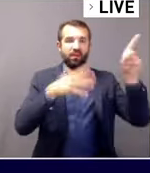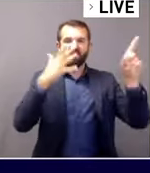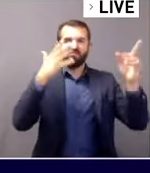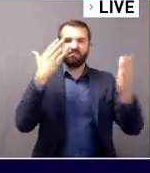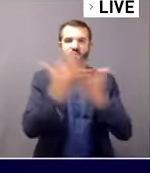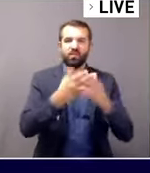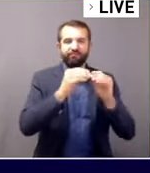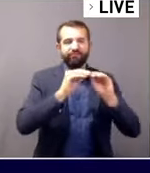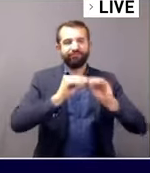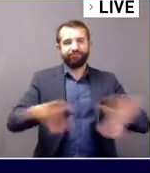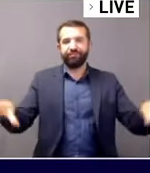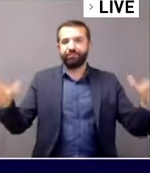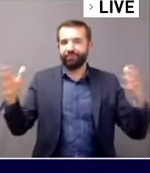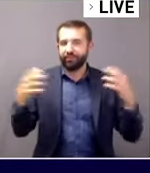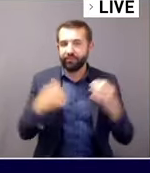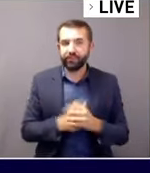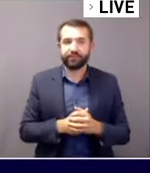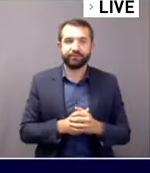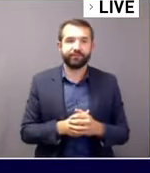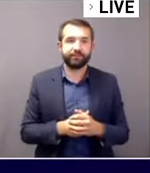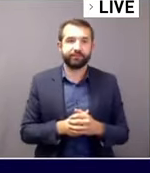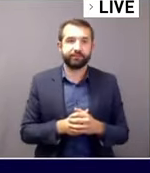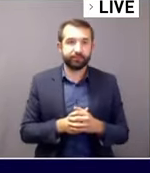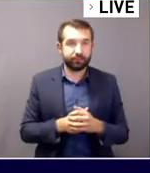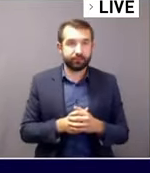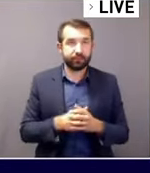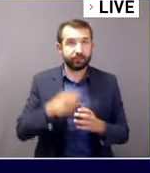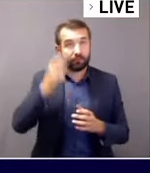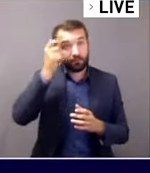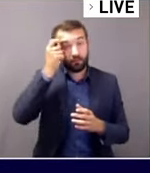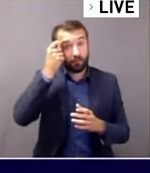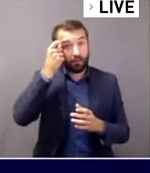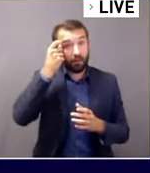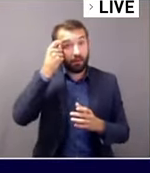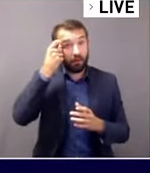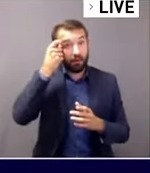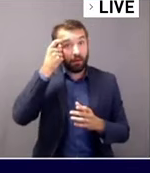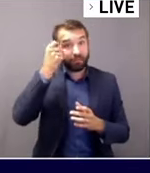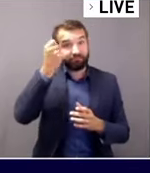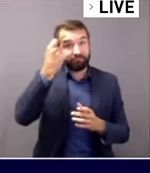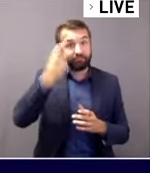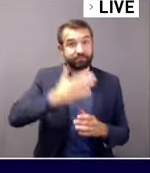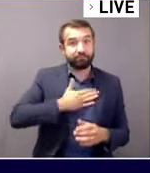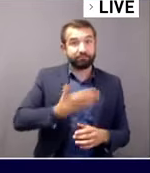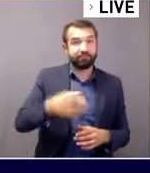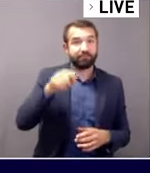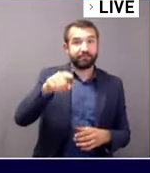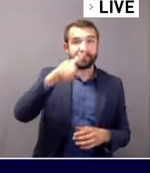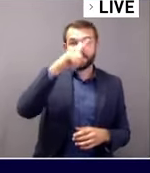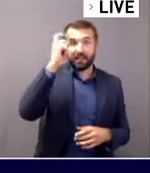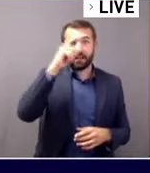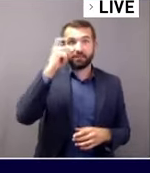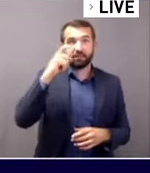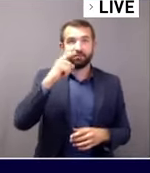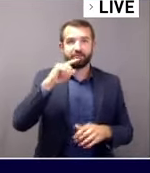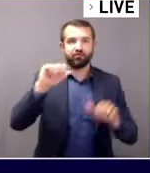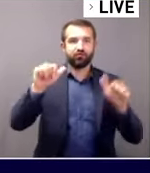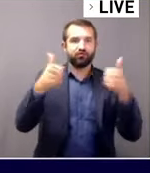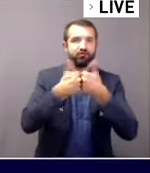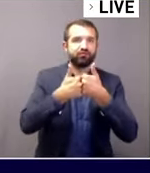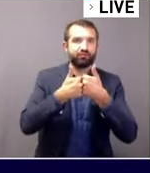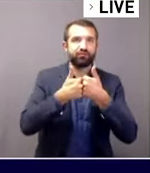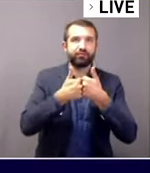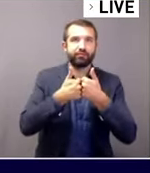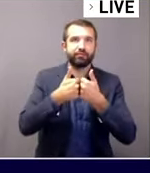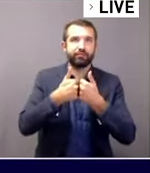Now, I'll be the first to admit, it has been a cruel summer. Bananarama had it right. And as